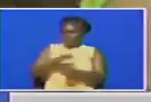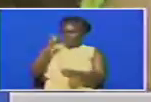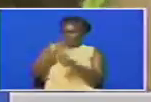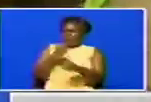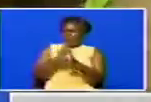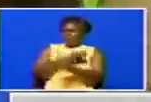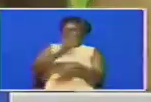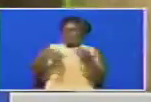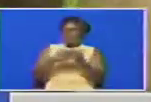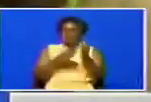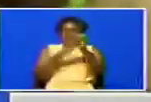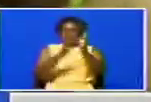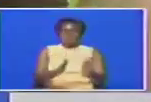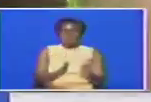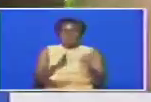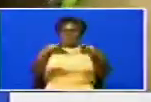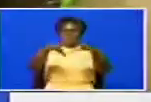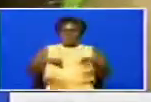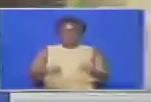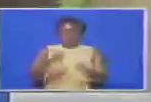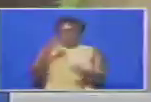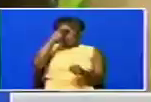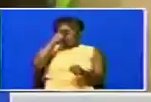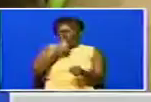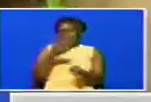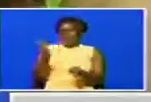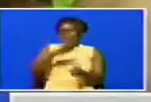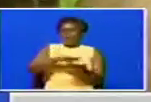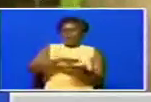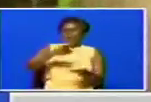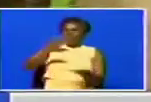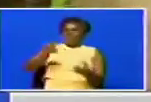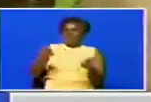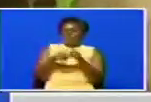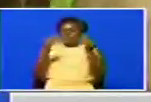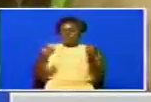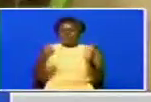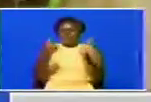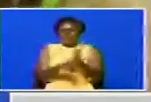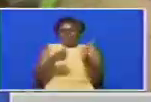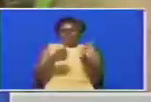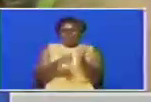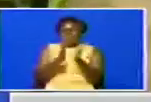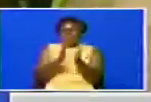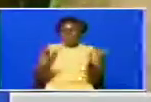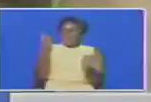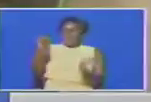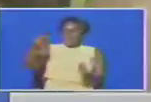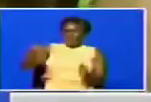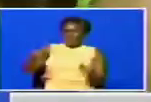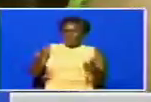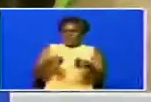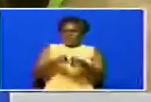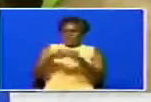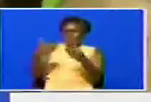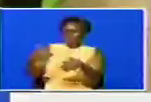all elected leaders to reclaim Thika's lost glory and also address problems facing the residents. The MP-elect, who lost in the